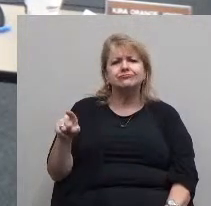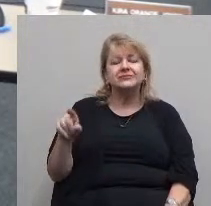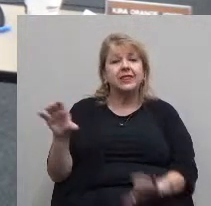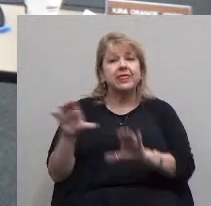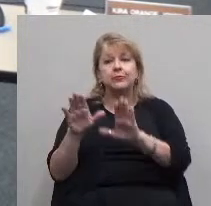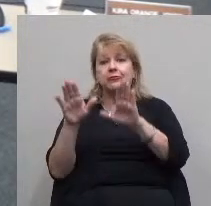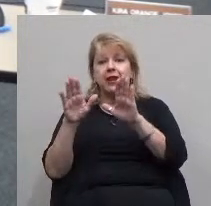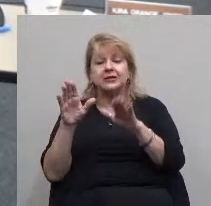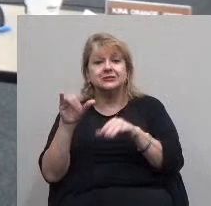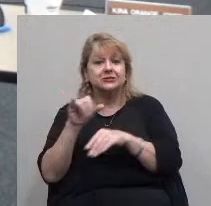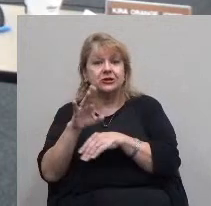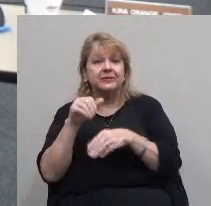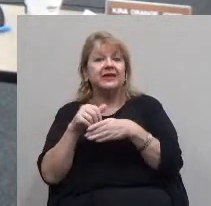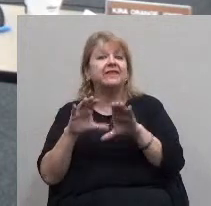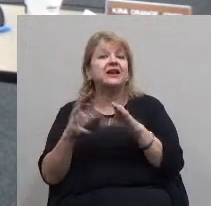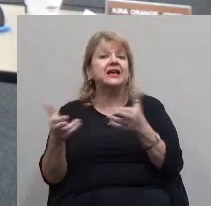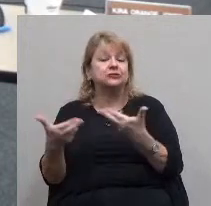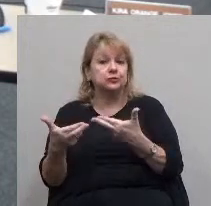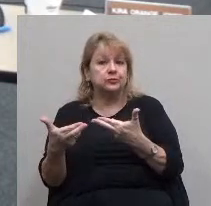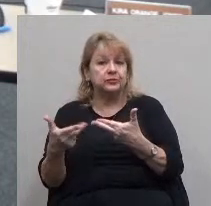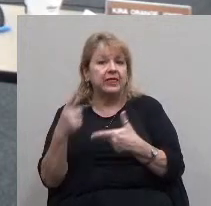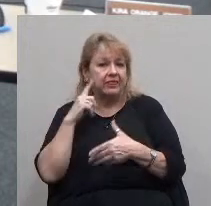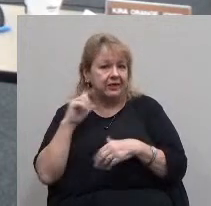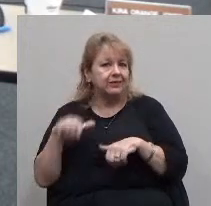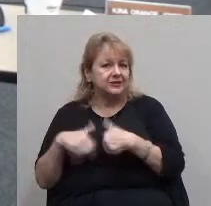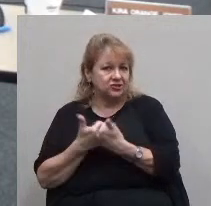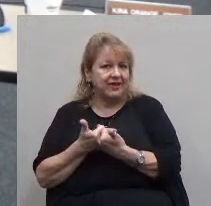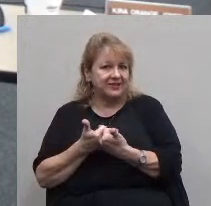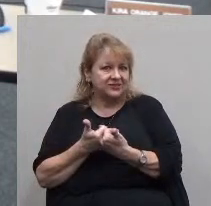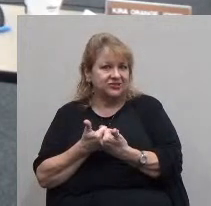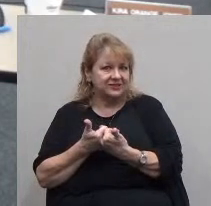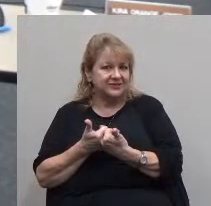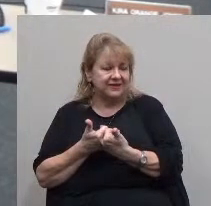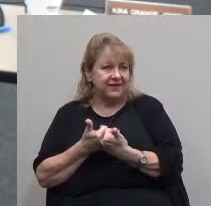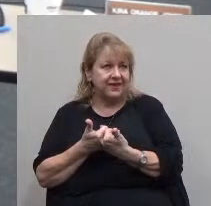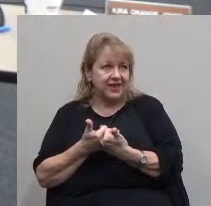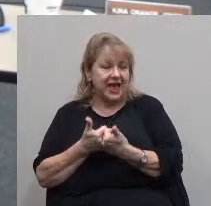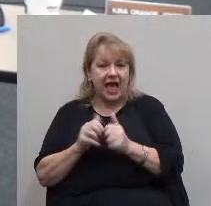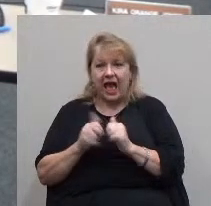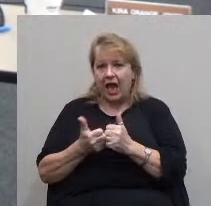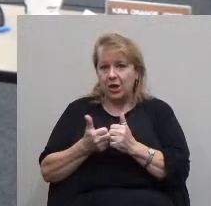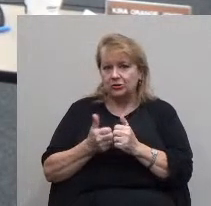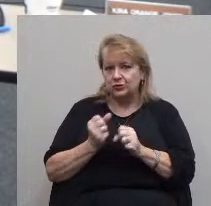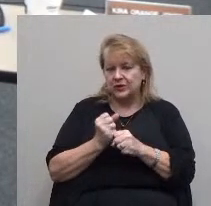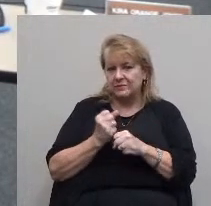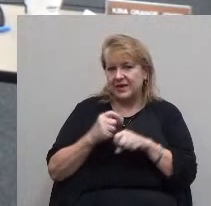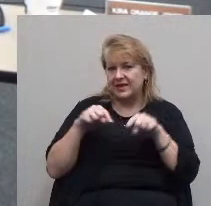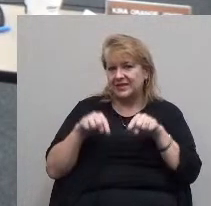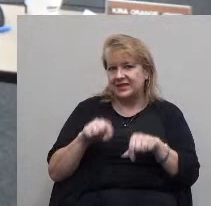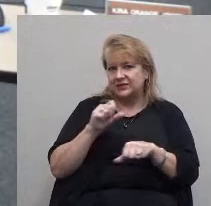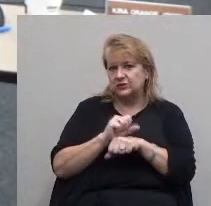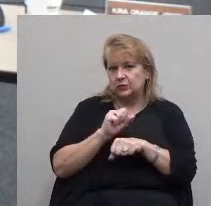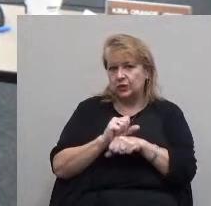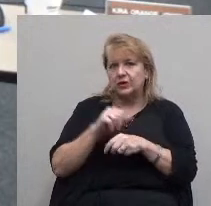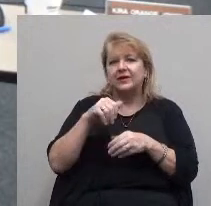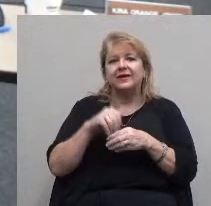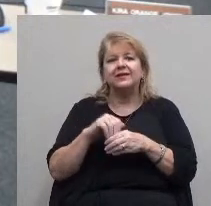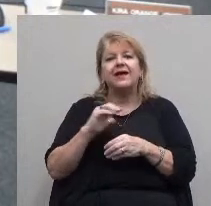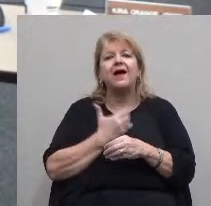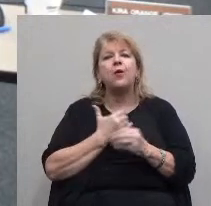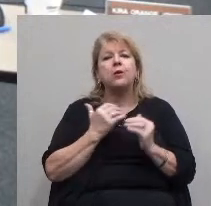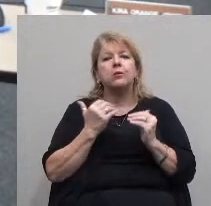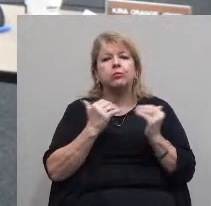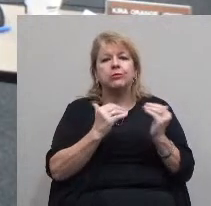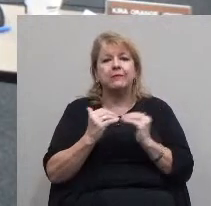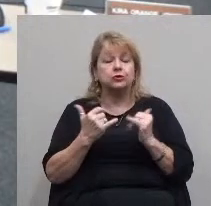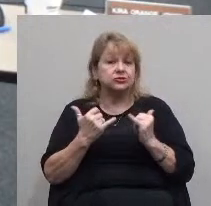an excellent job in a classroom. I think the challenges are, you know, how do we make this work within our parameters, and